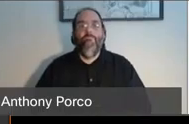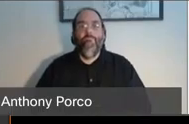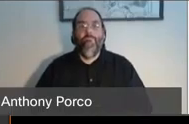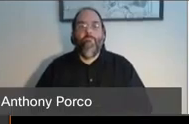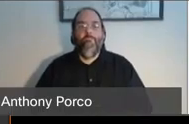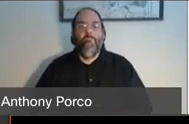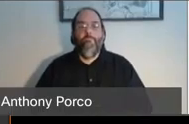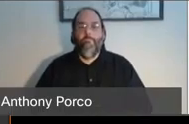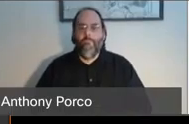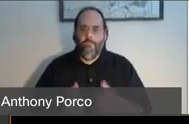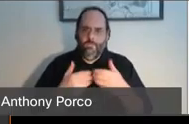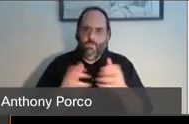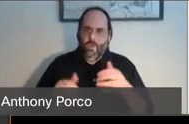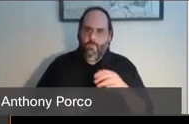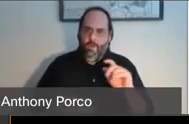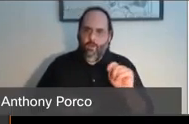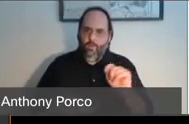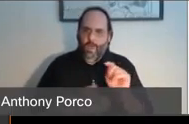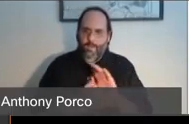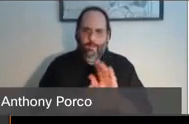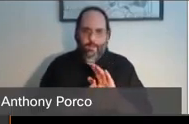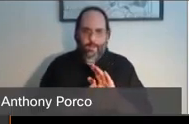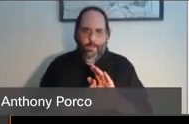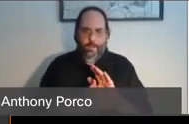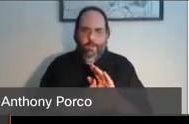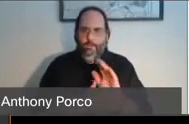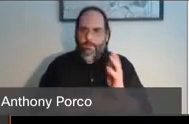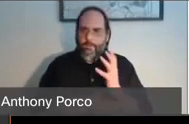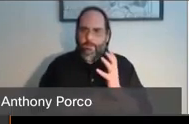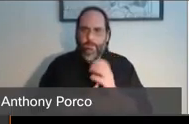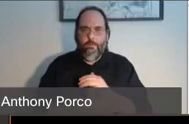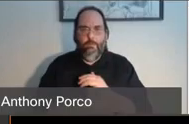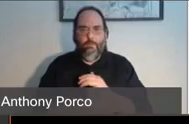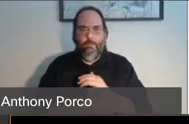My toilet paper. My goodness.